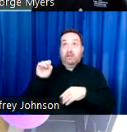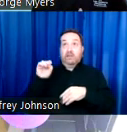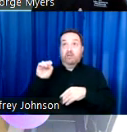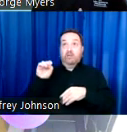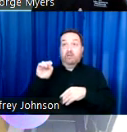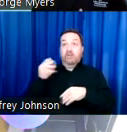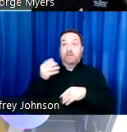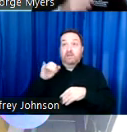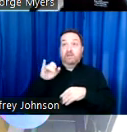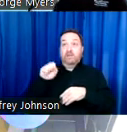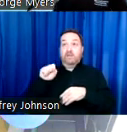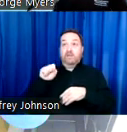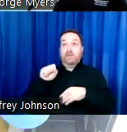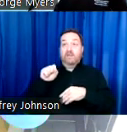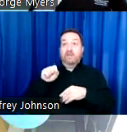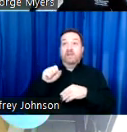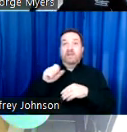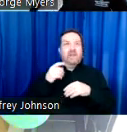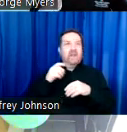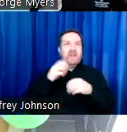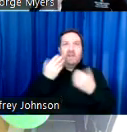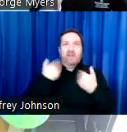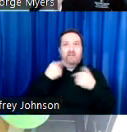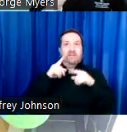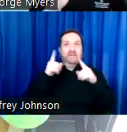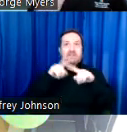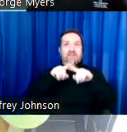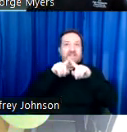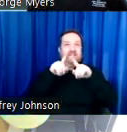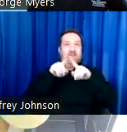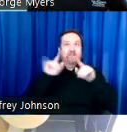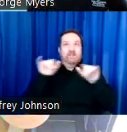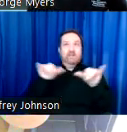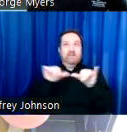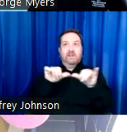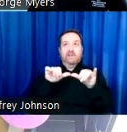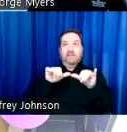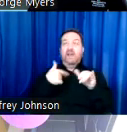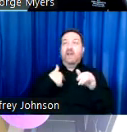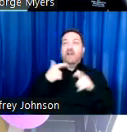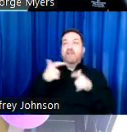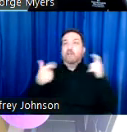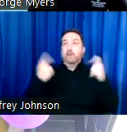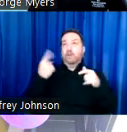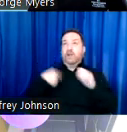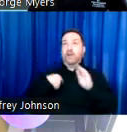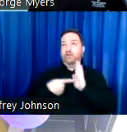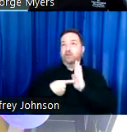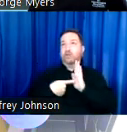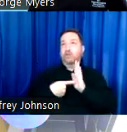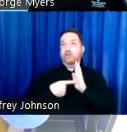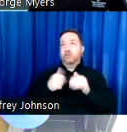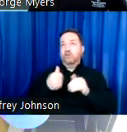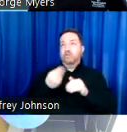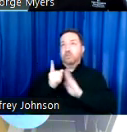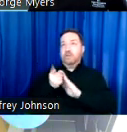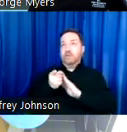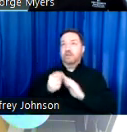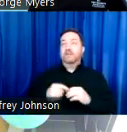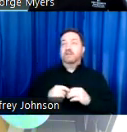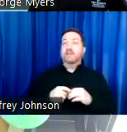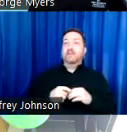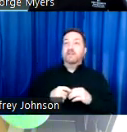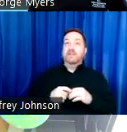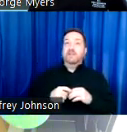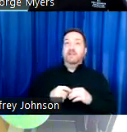sizes. I've got a larger one I'll just demo for you in a few minutes. But this one, they